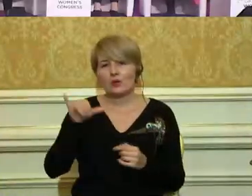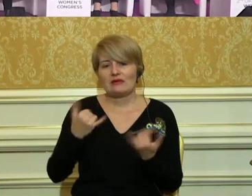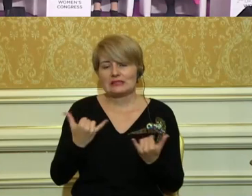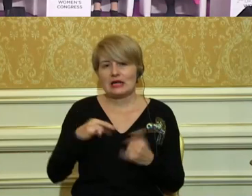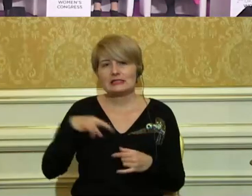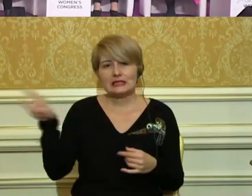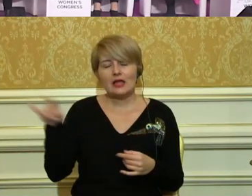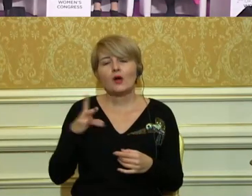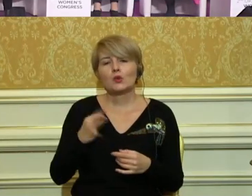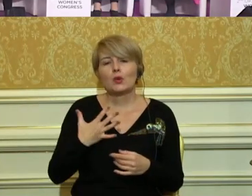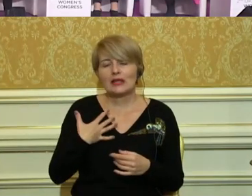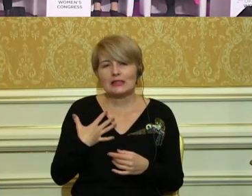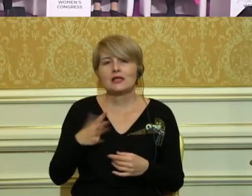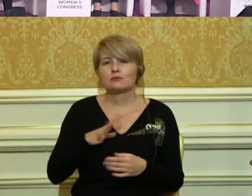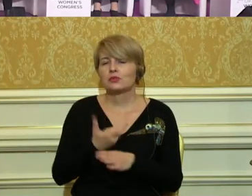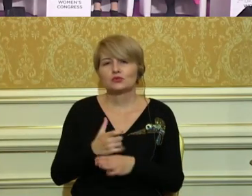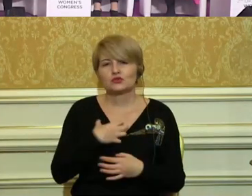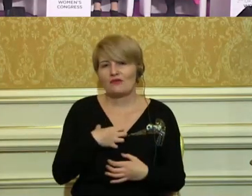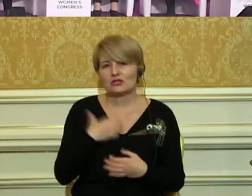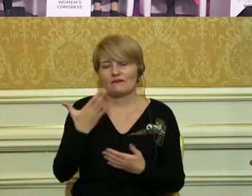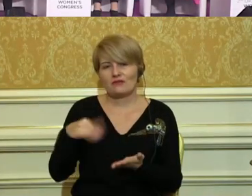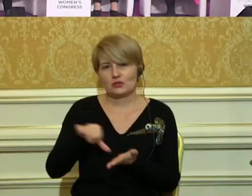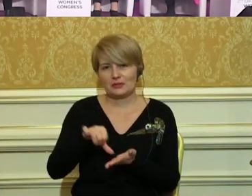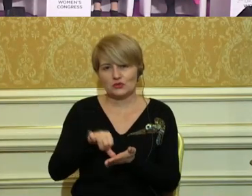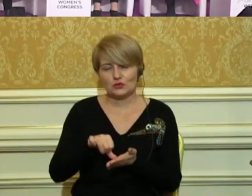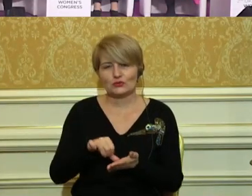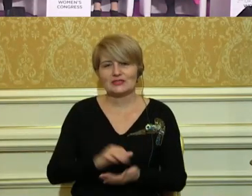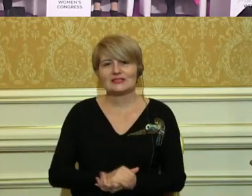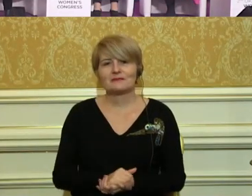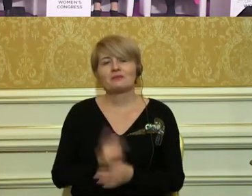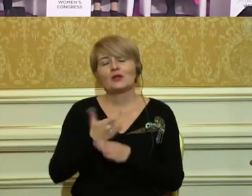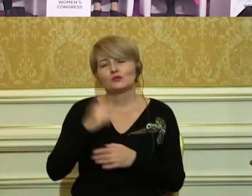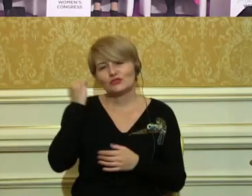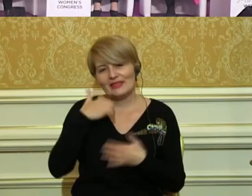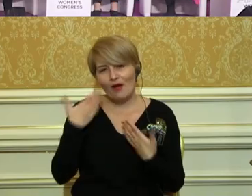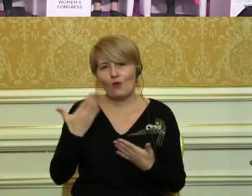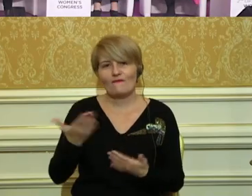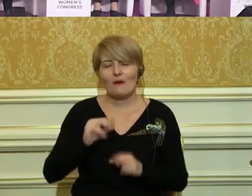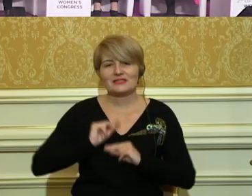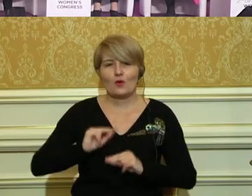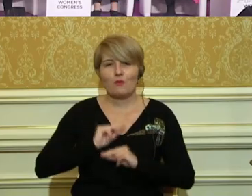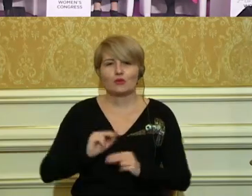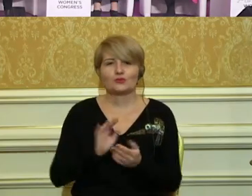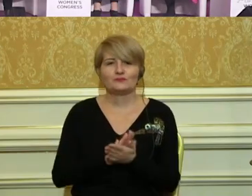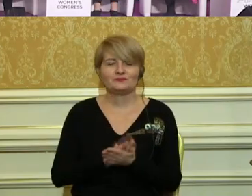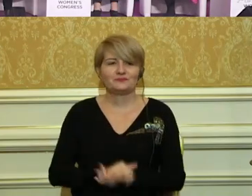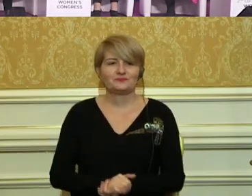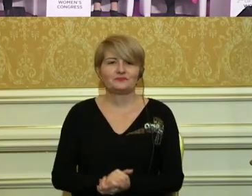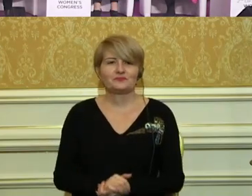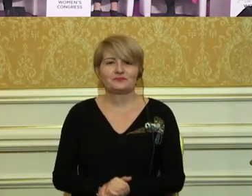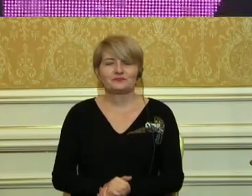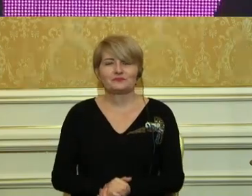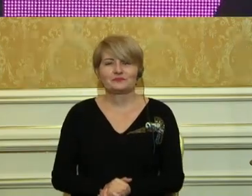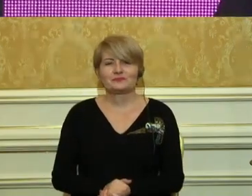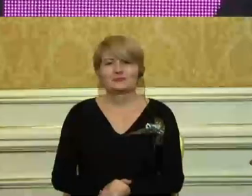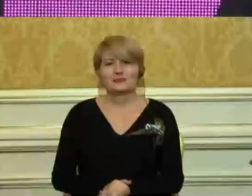and you have to leave. You're going to have the flight so soon. So, but for us, it's very important for your visit and presence here.